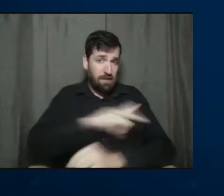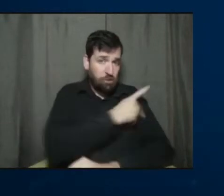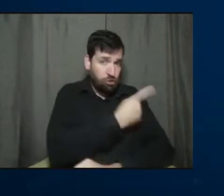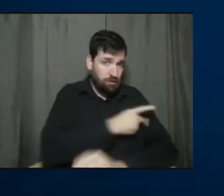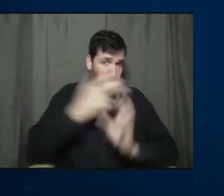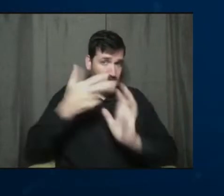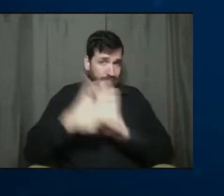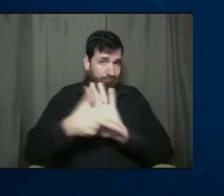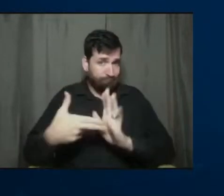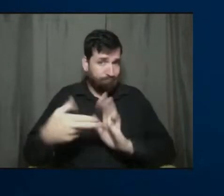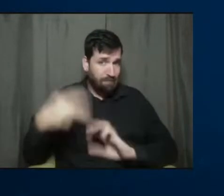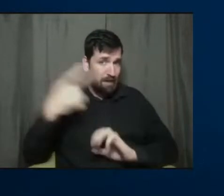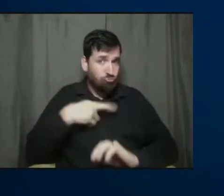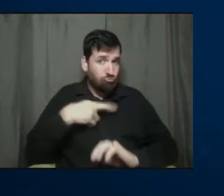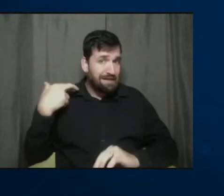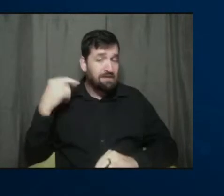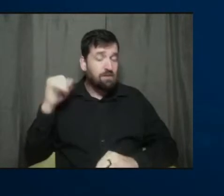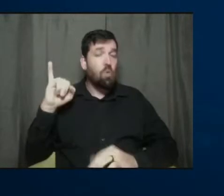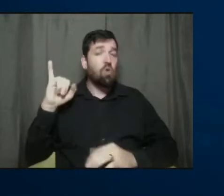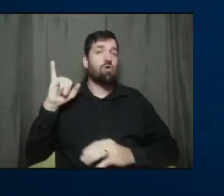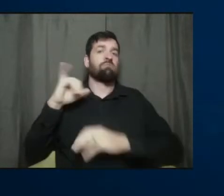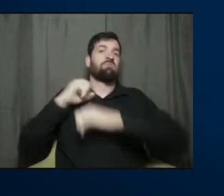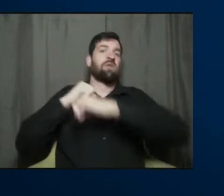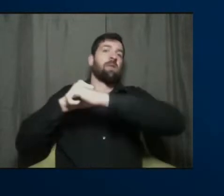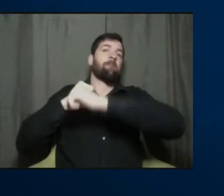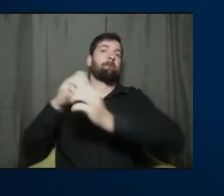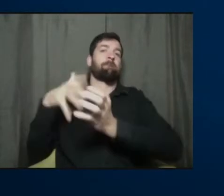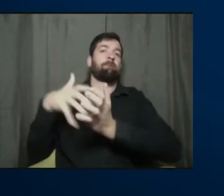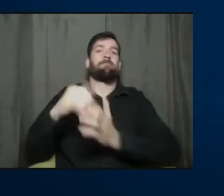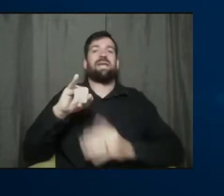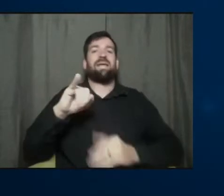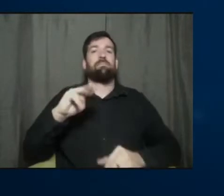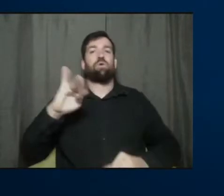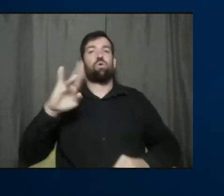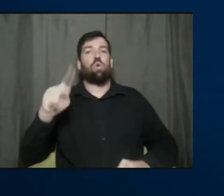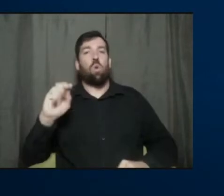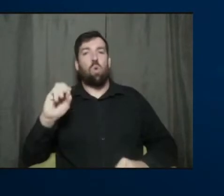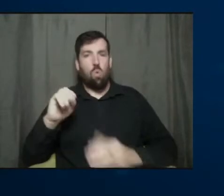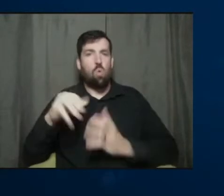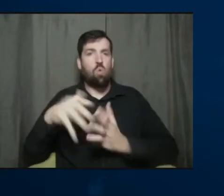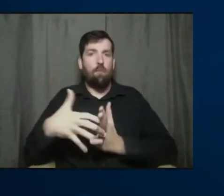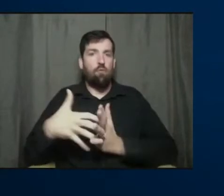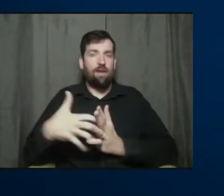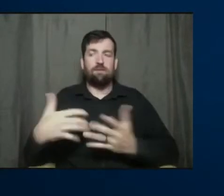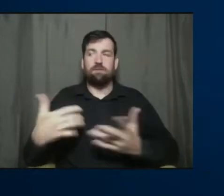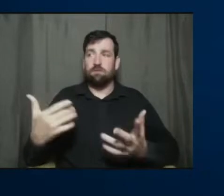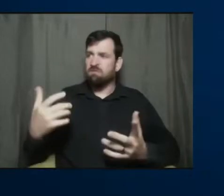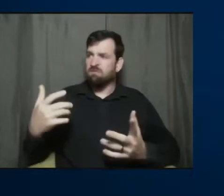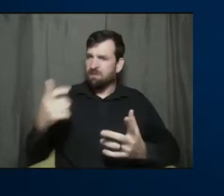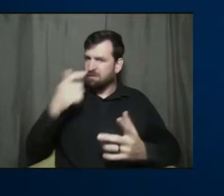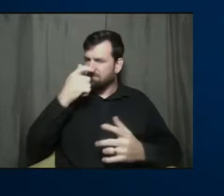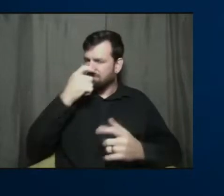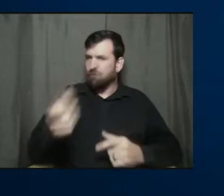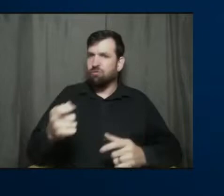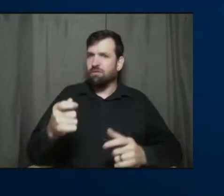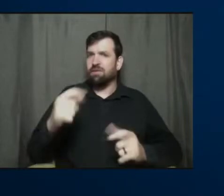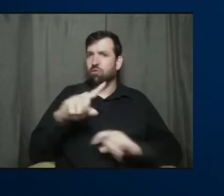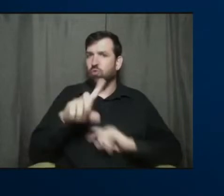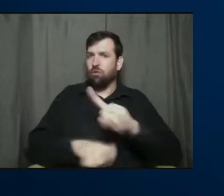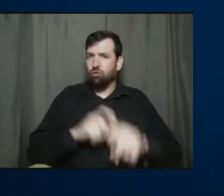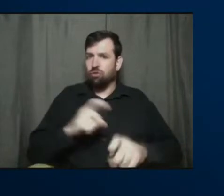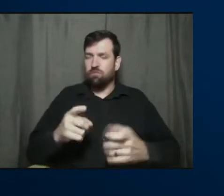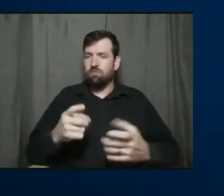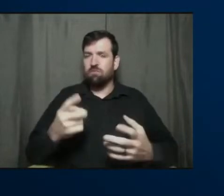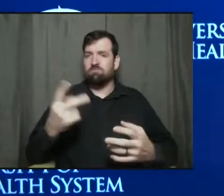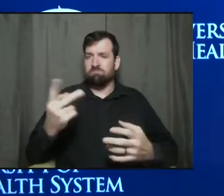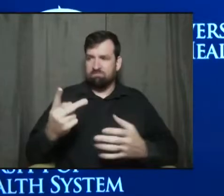or immunocompromised? How did they fare during the pandemic? Yeah, that's a fascinating question, and we can all kind of tackle this